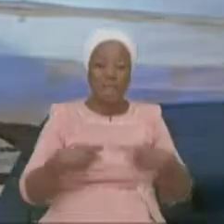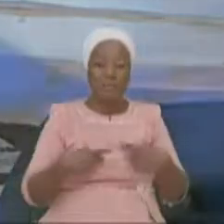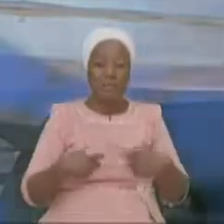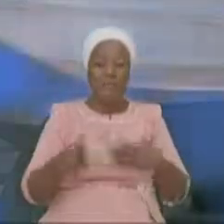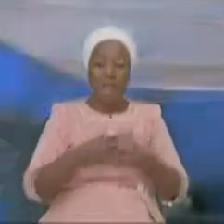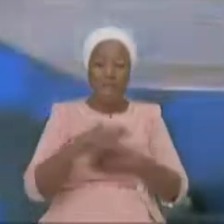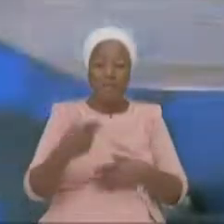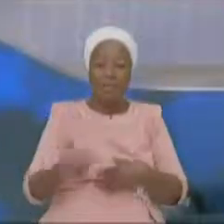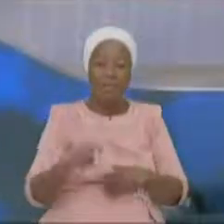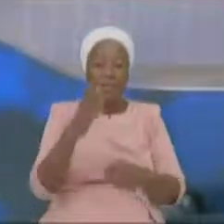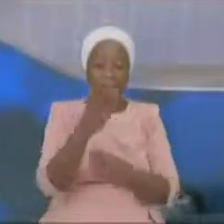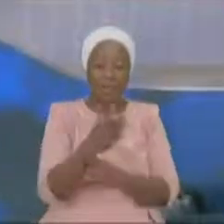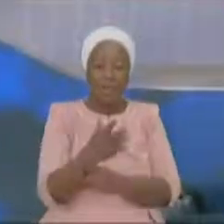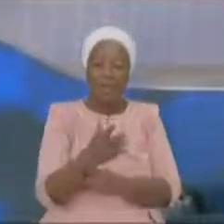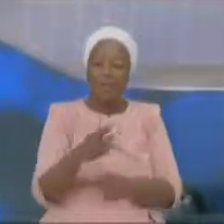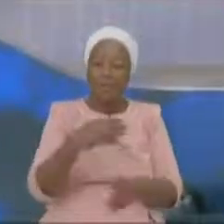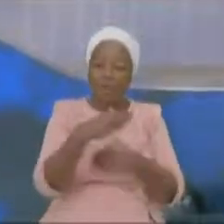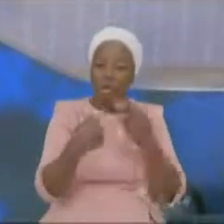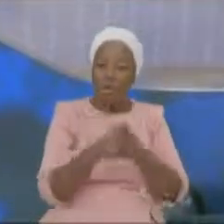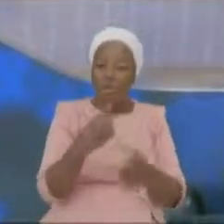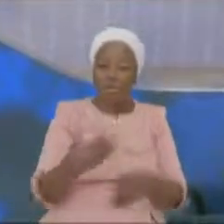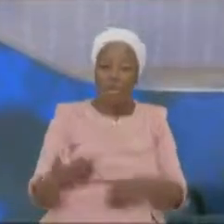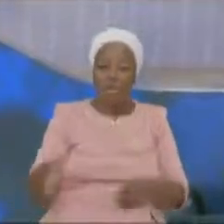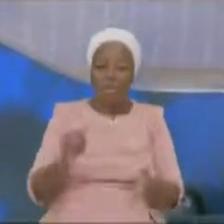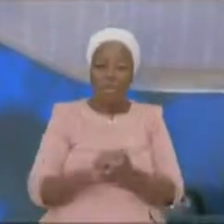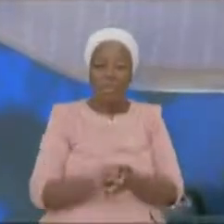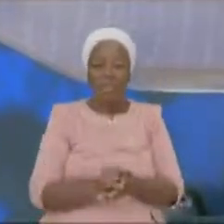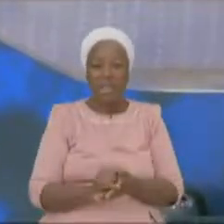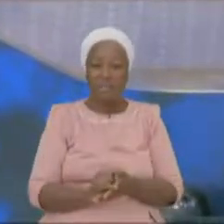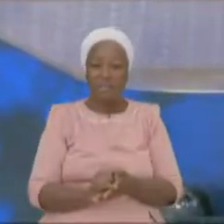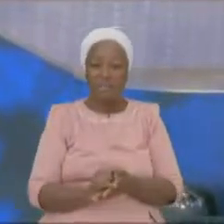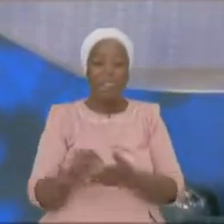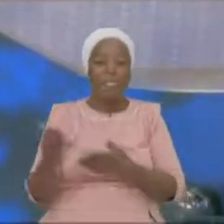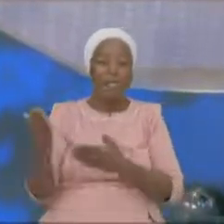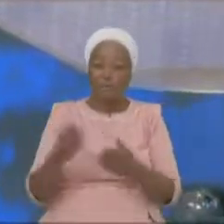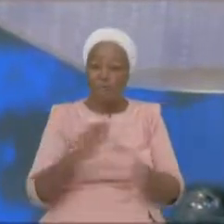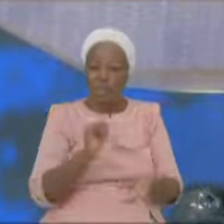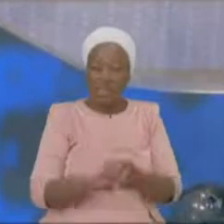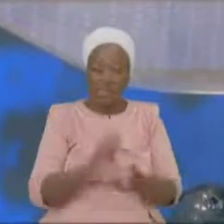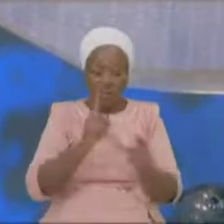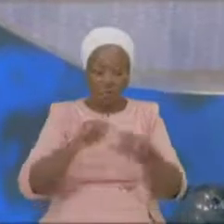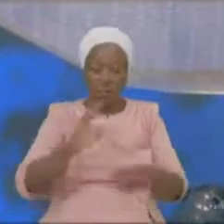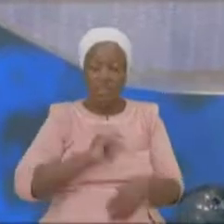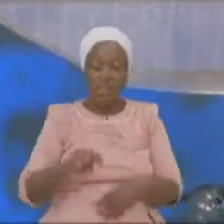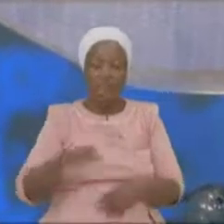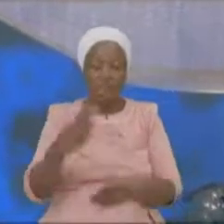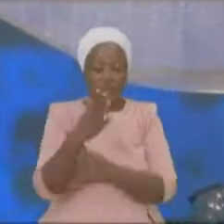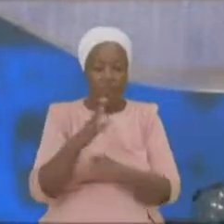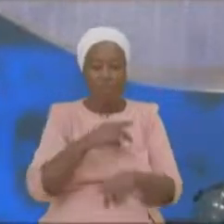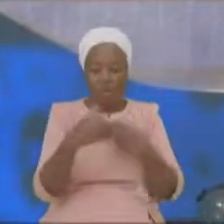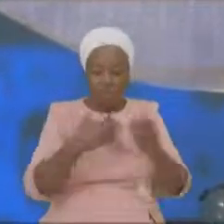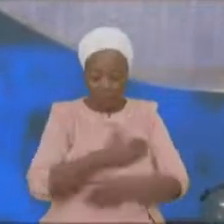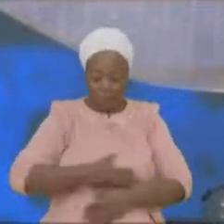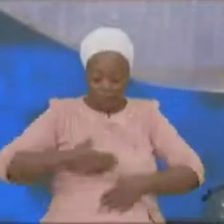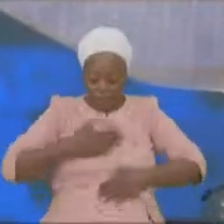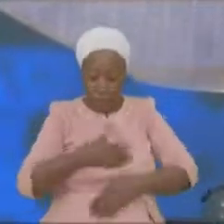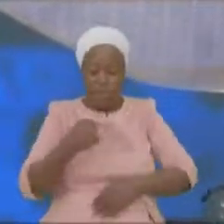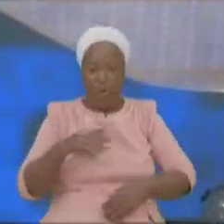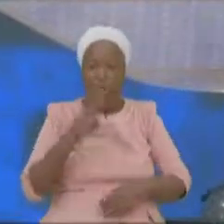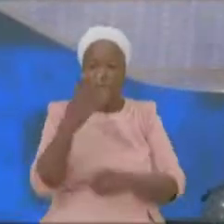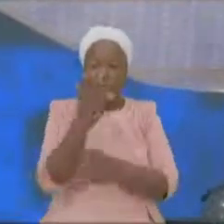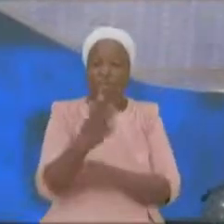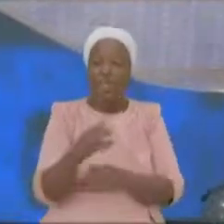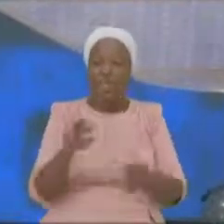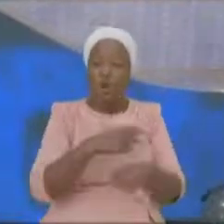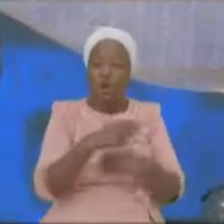the flesh, all the things that minister to the flesh, the pleasure of the flesh, all the